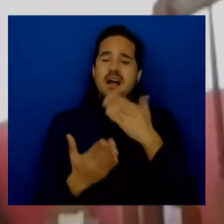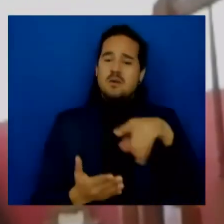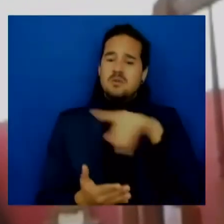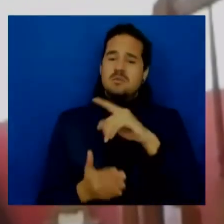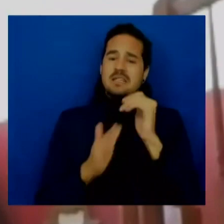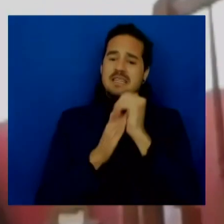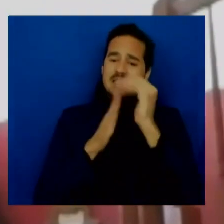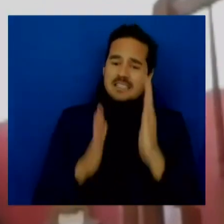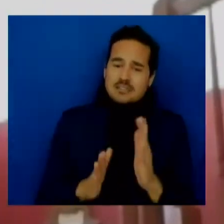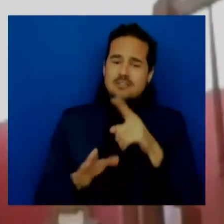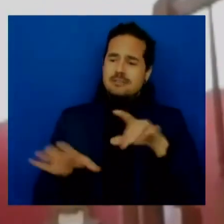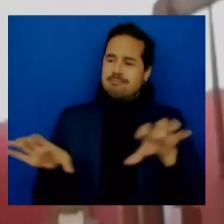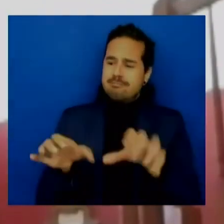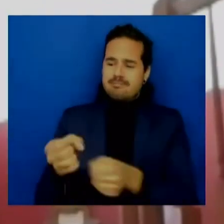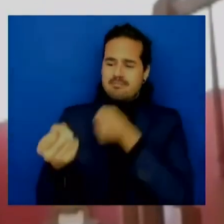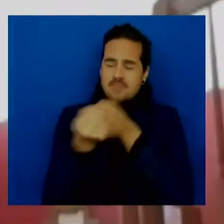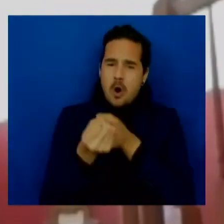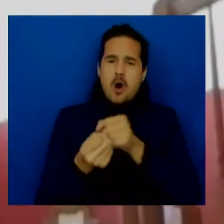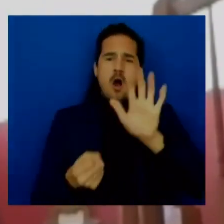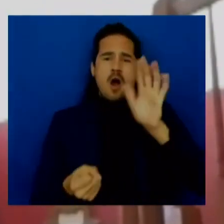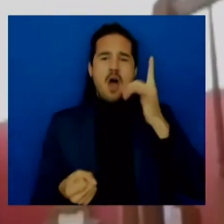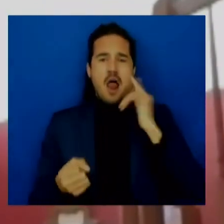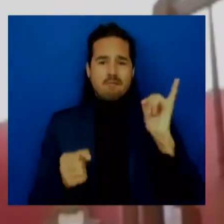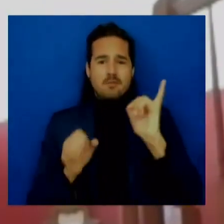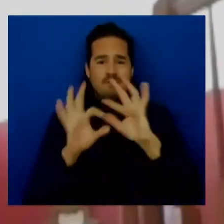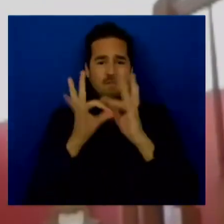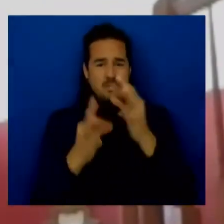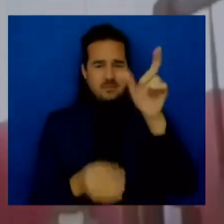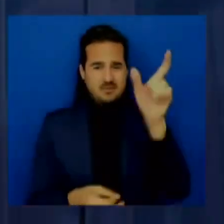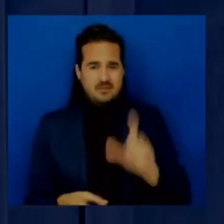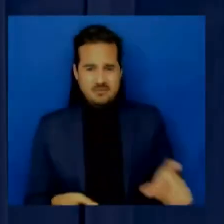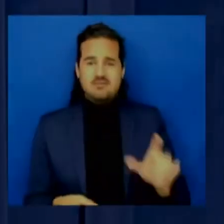you. I really appreciate what you're doing.